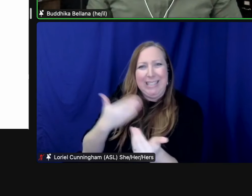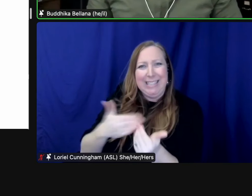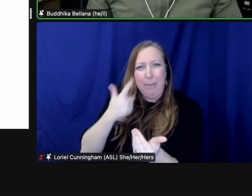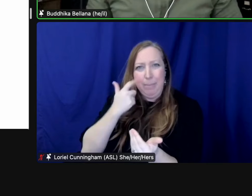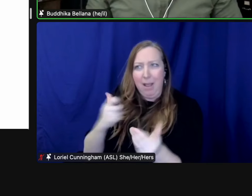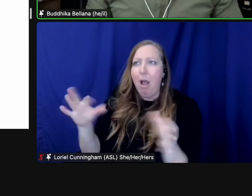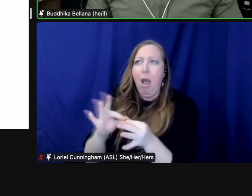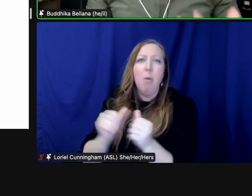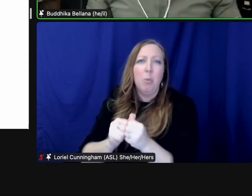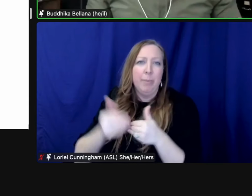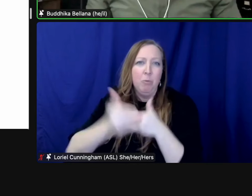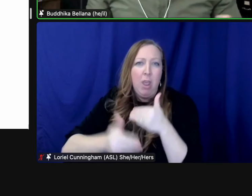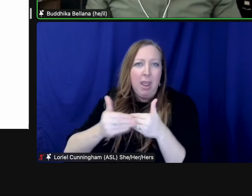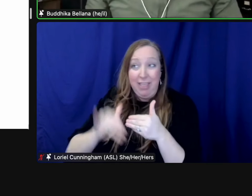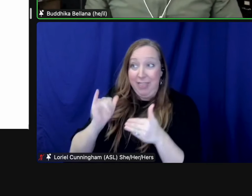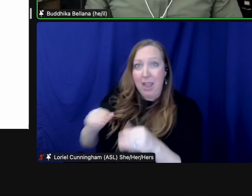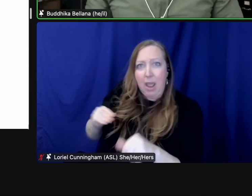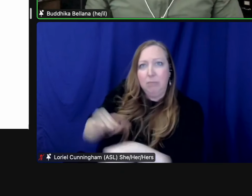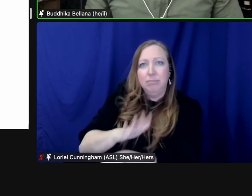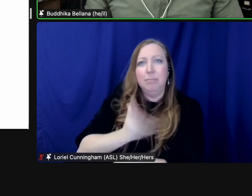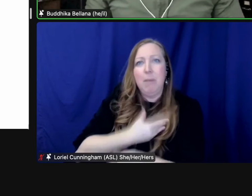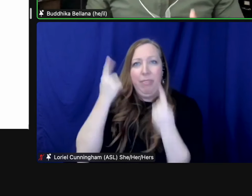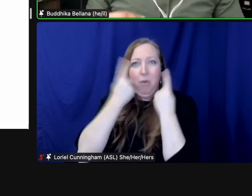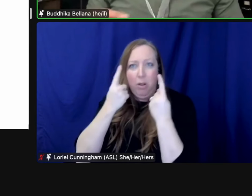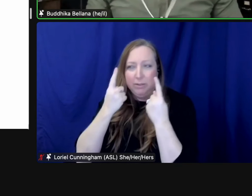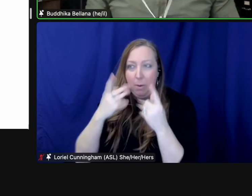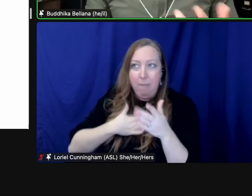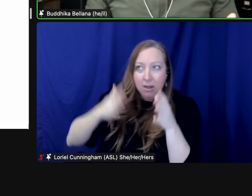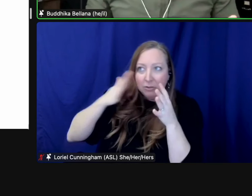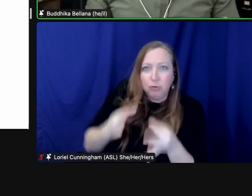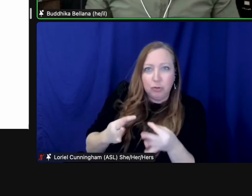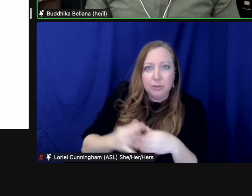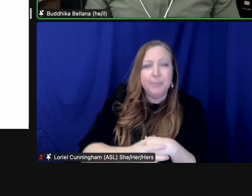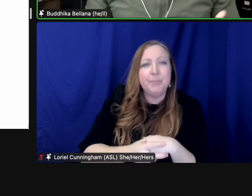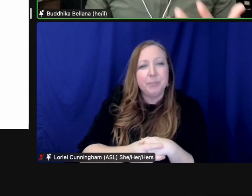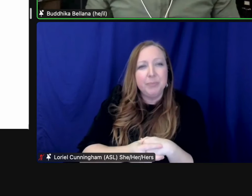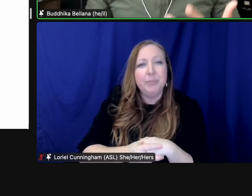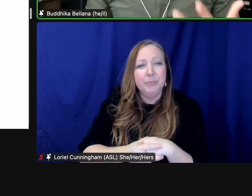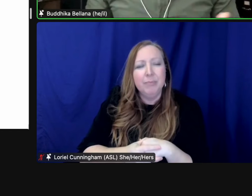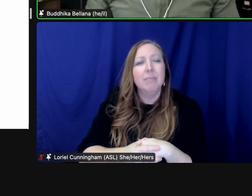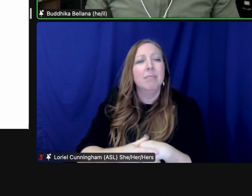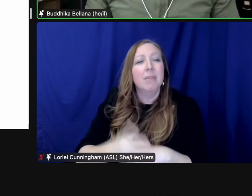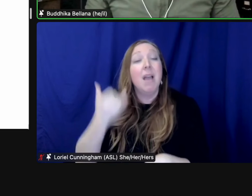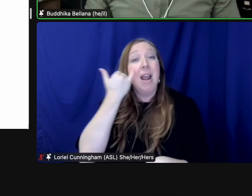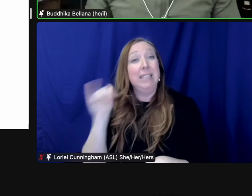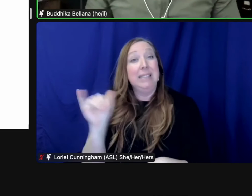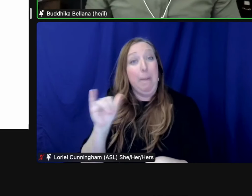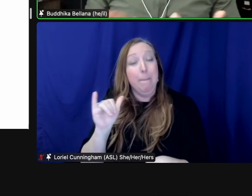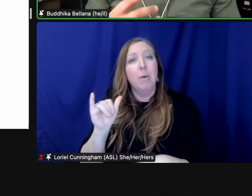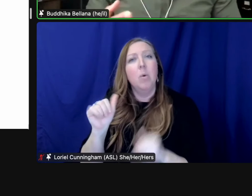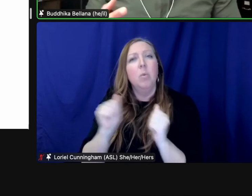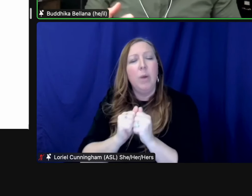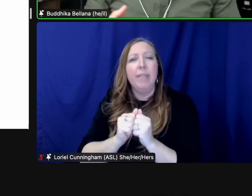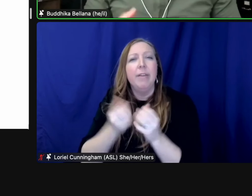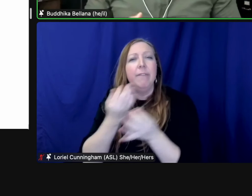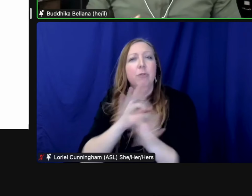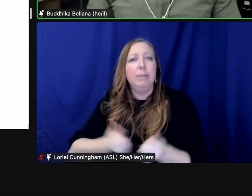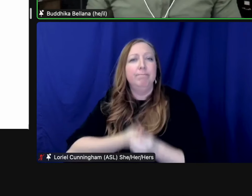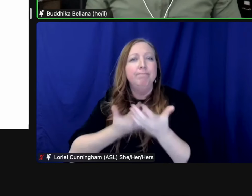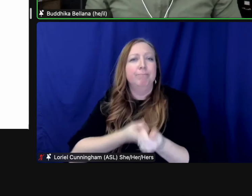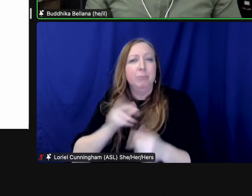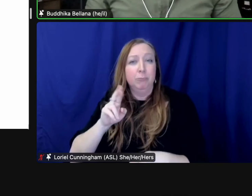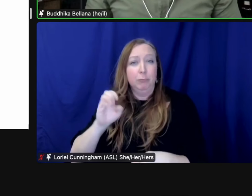cognition. Similarly, you can see that kind of effect in free recall. So if you were to study a list